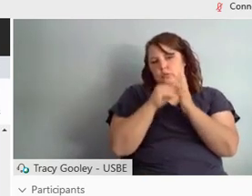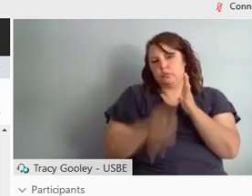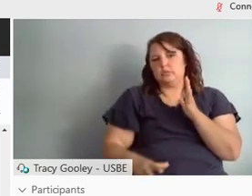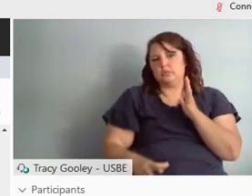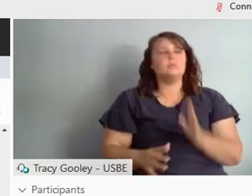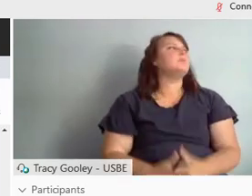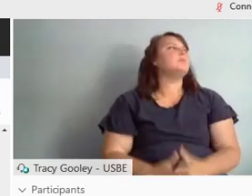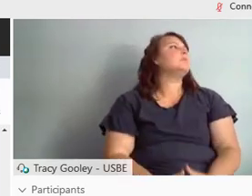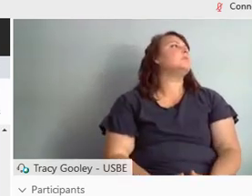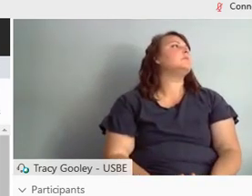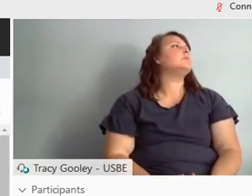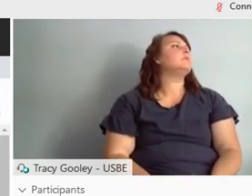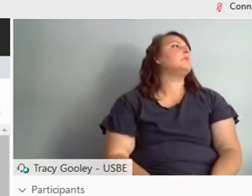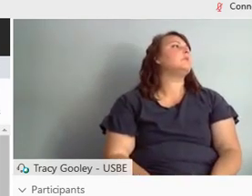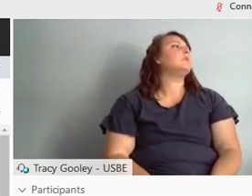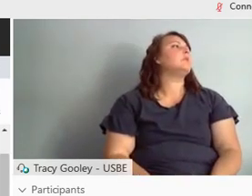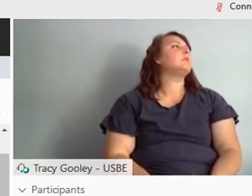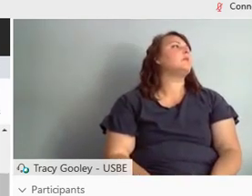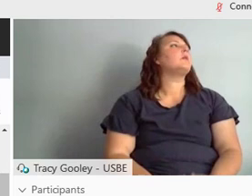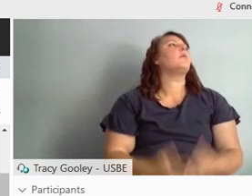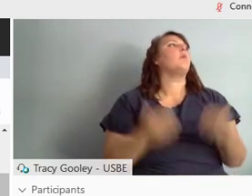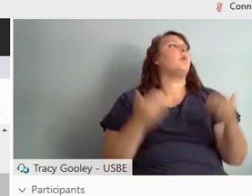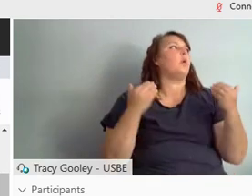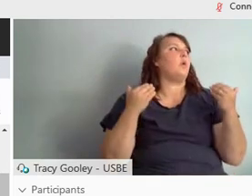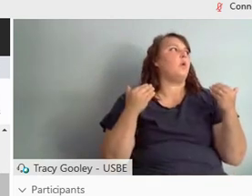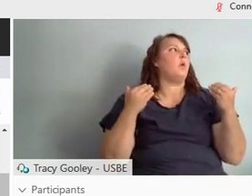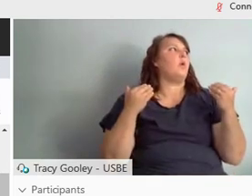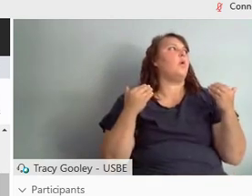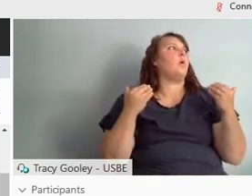back to administer,